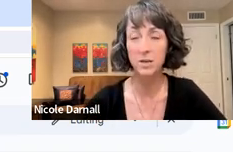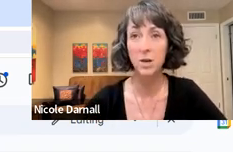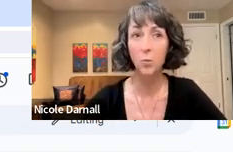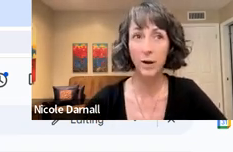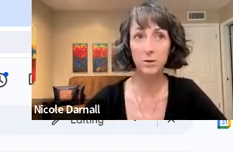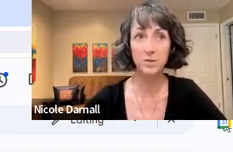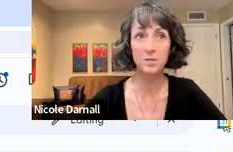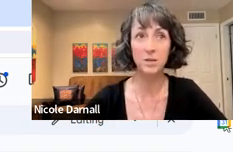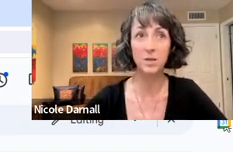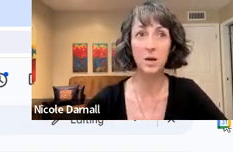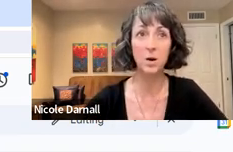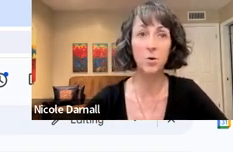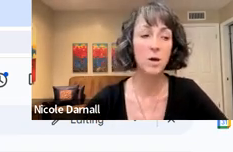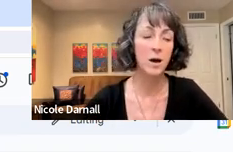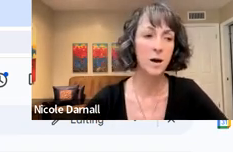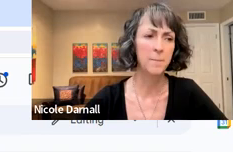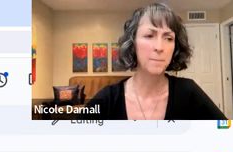reporting where this is going to go.